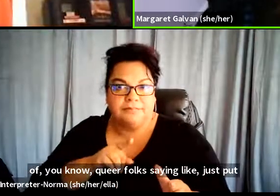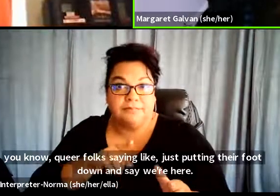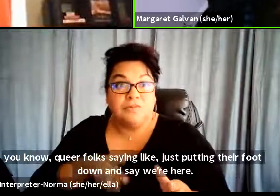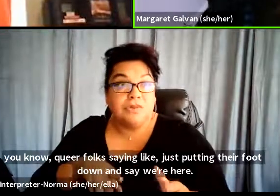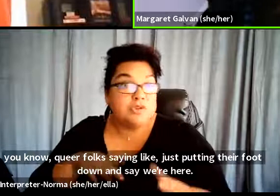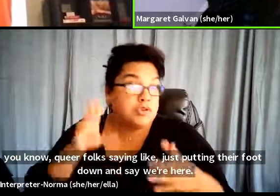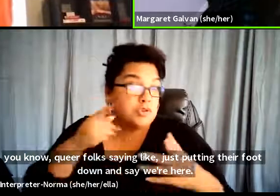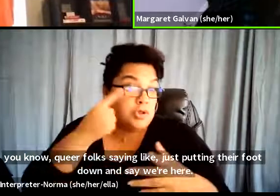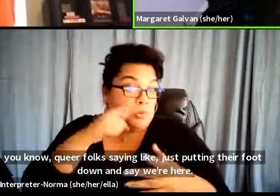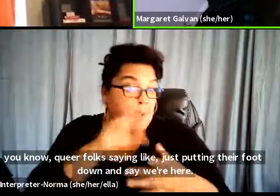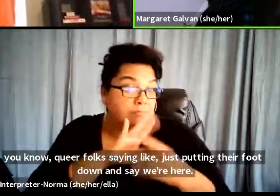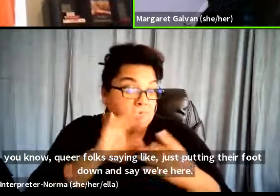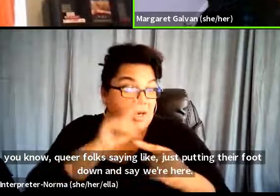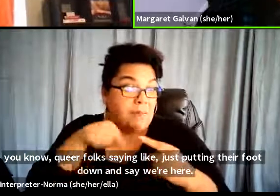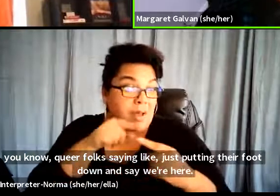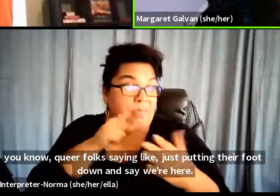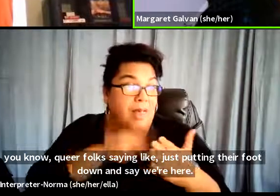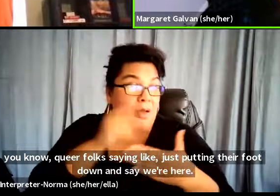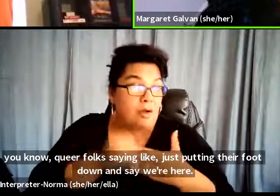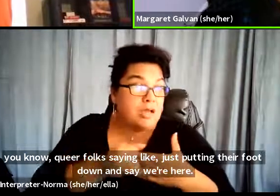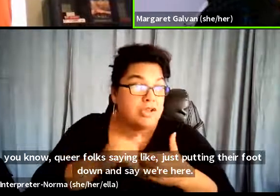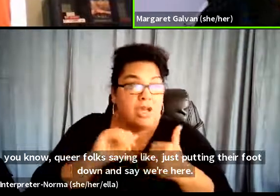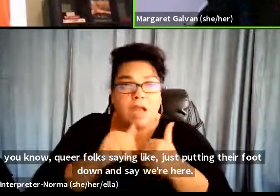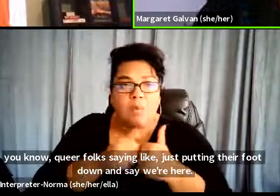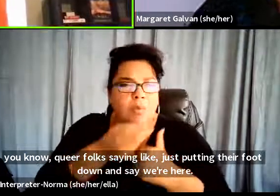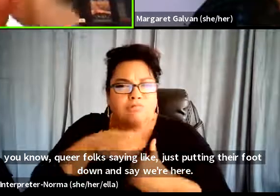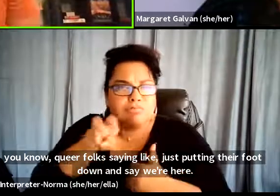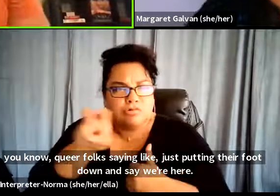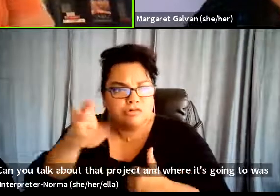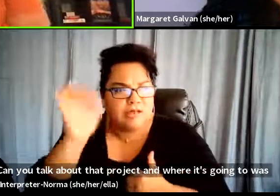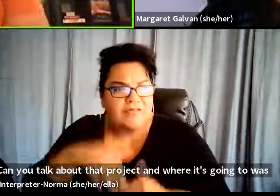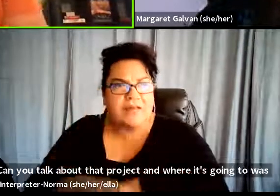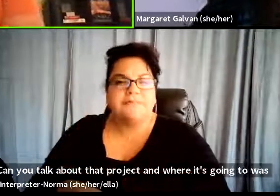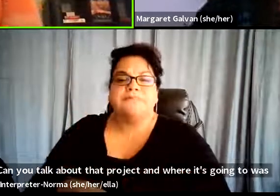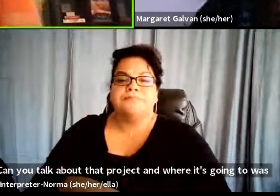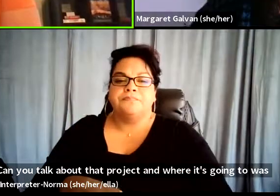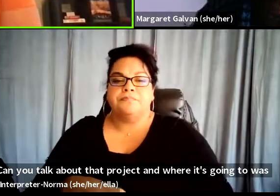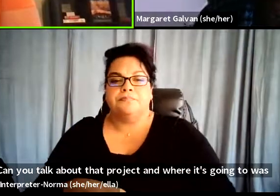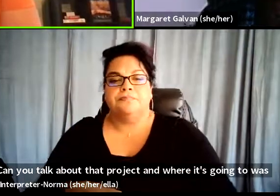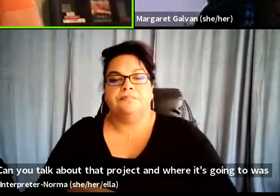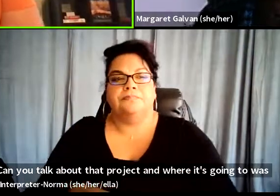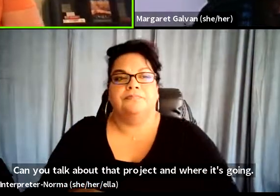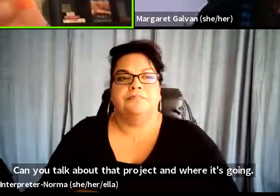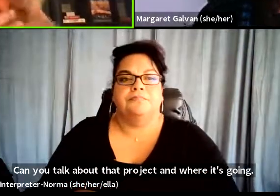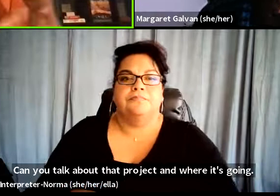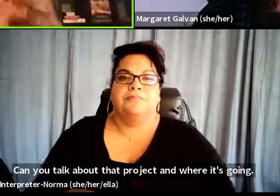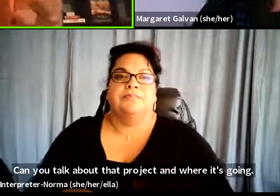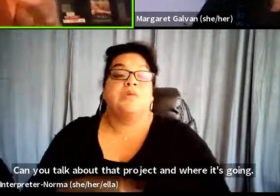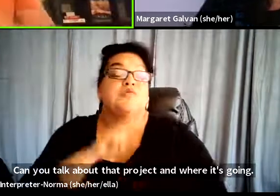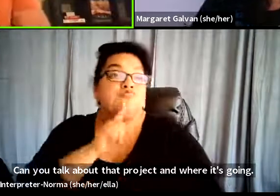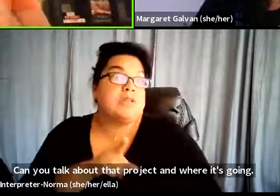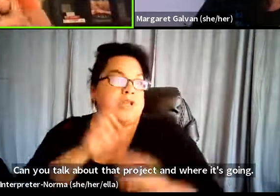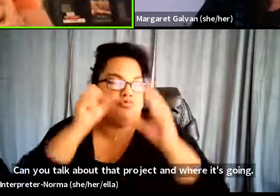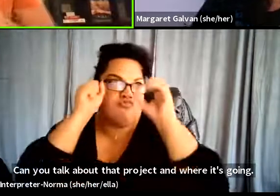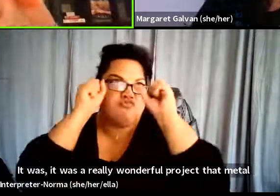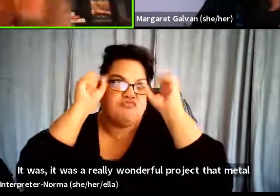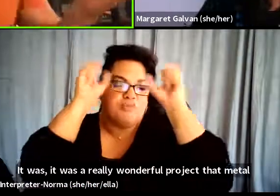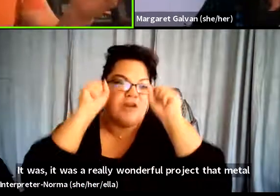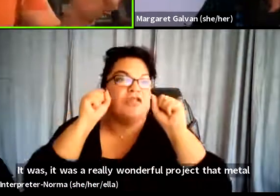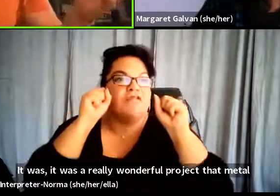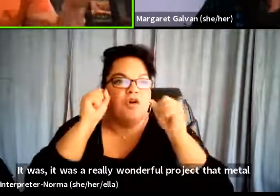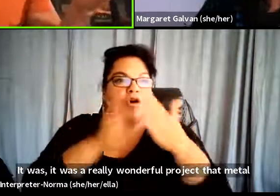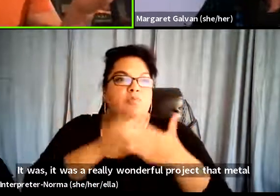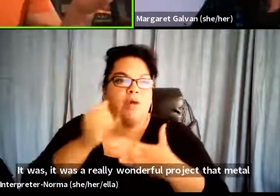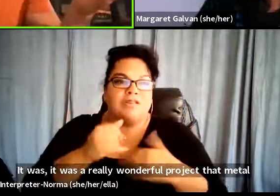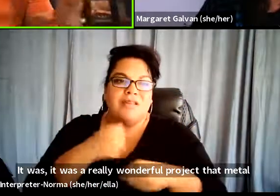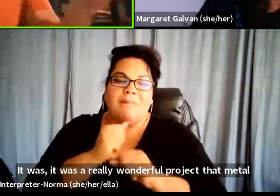you talk about that project and where it's going? It was, it was a really wonderful project that meant a lot to me. So I, I was